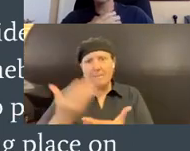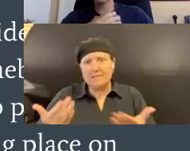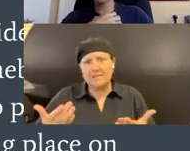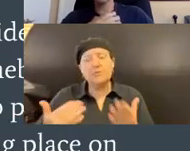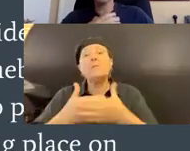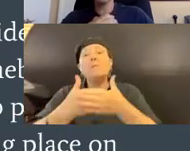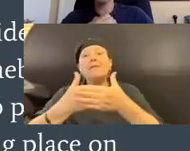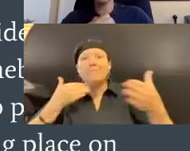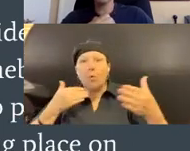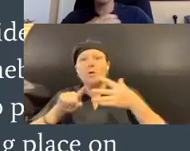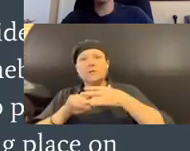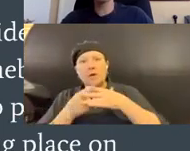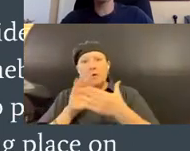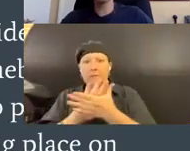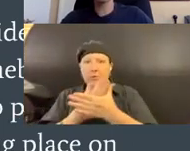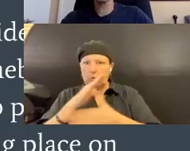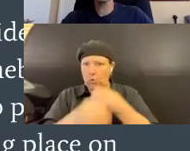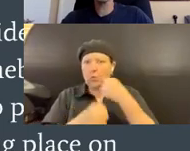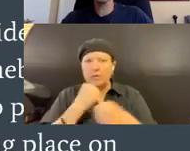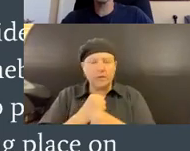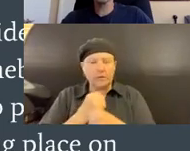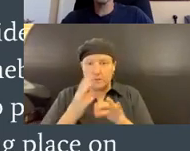because um,